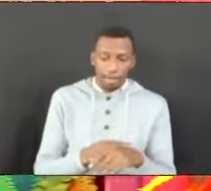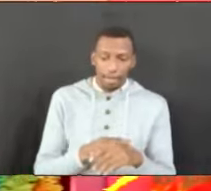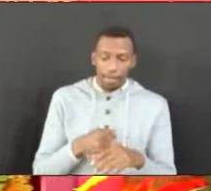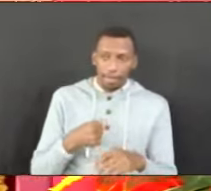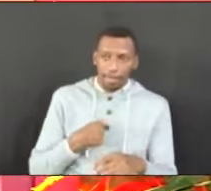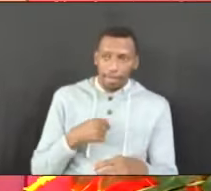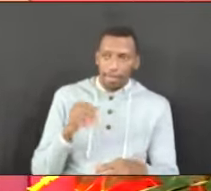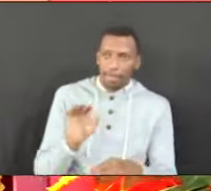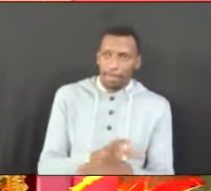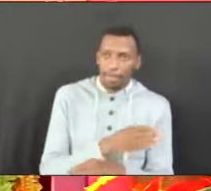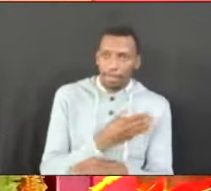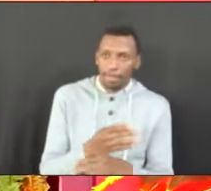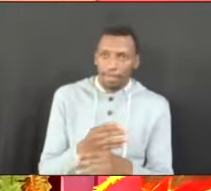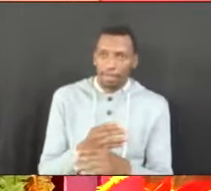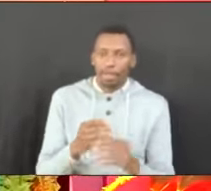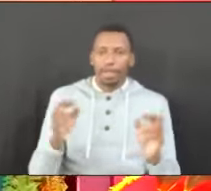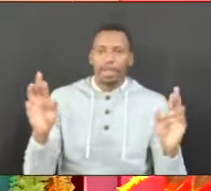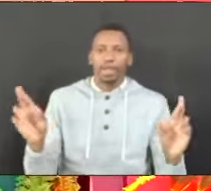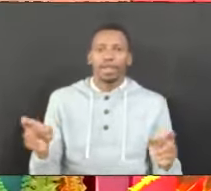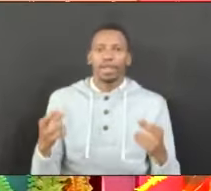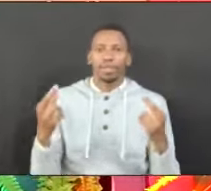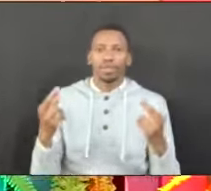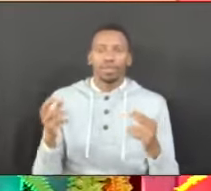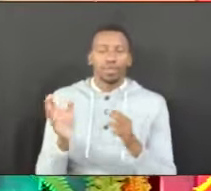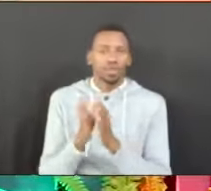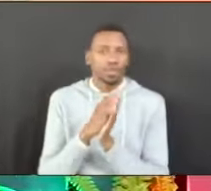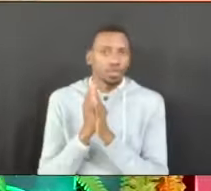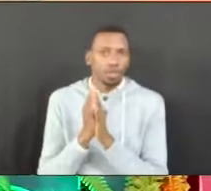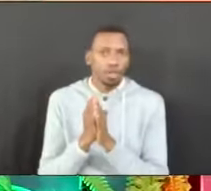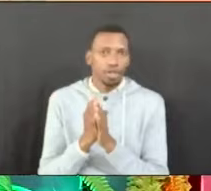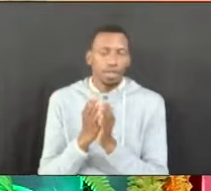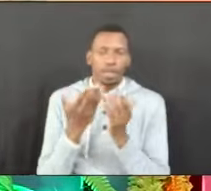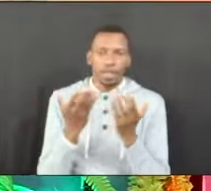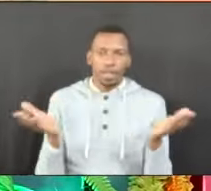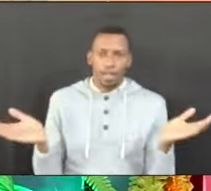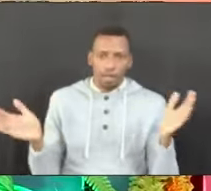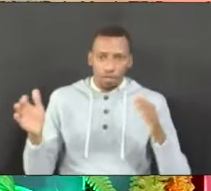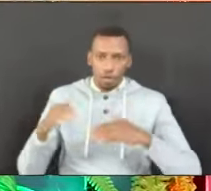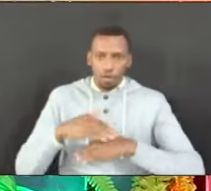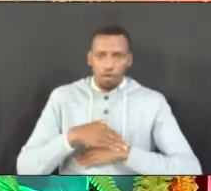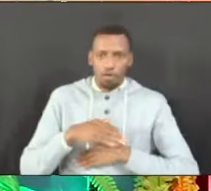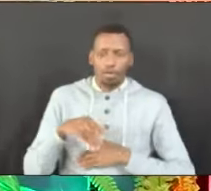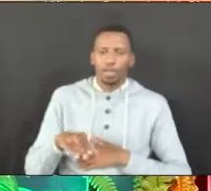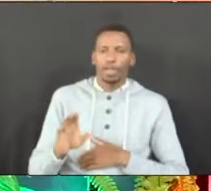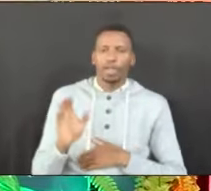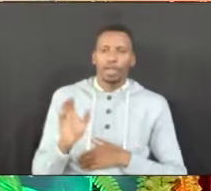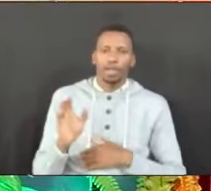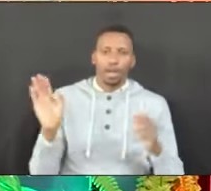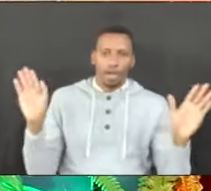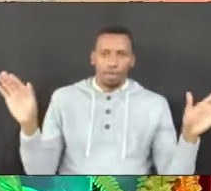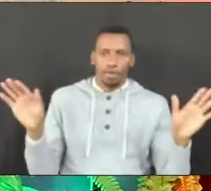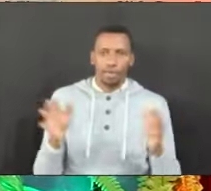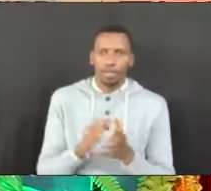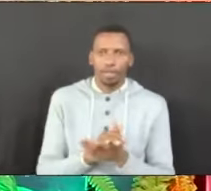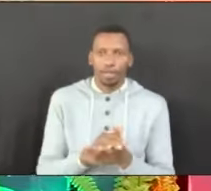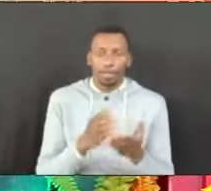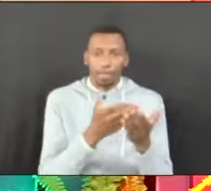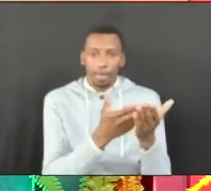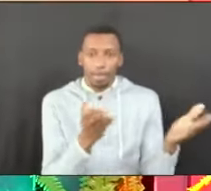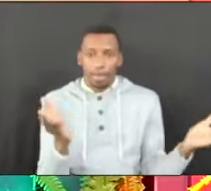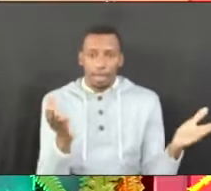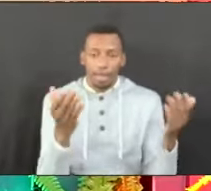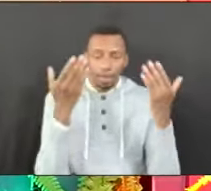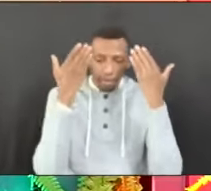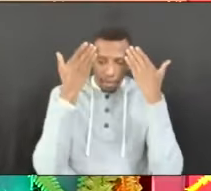sing redemption story, they will do what? They will fold their wings. They don't know what it means to